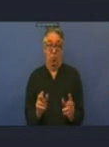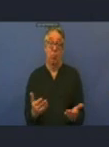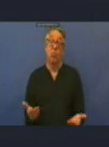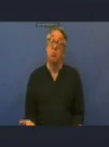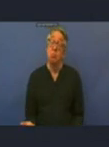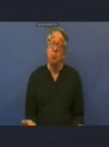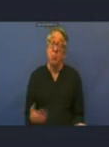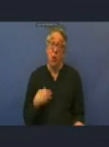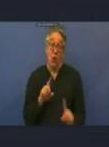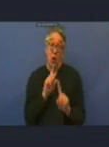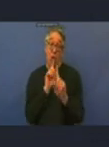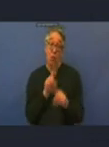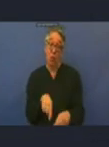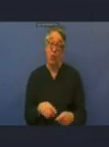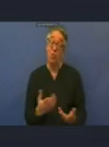during the last years,